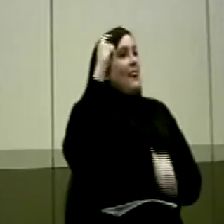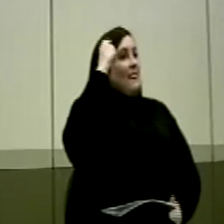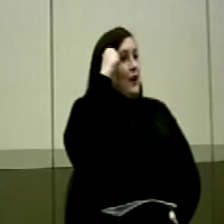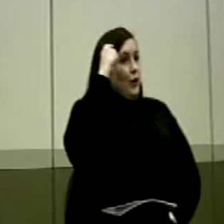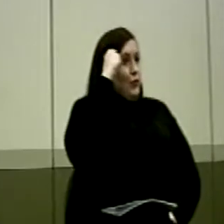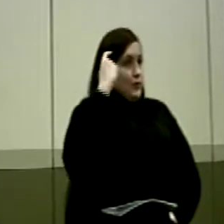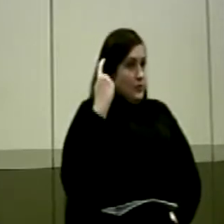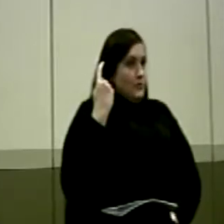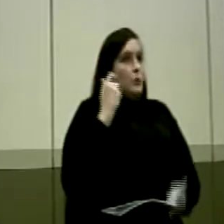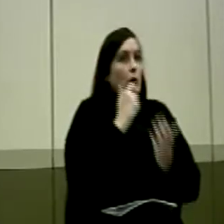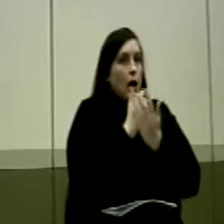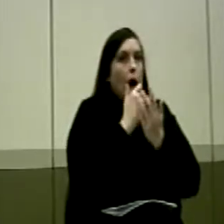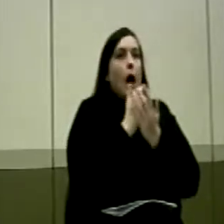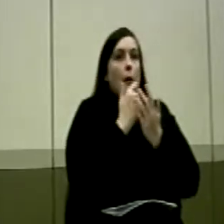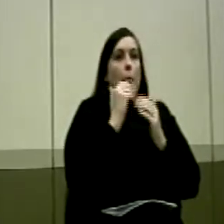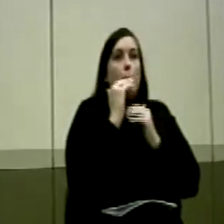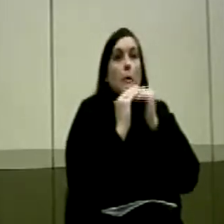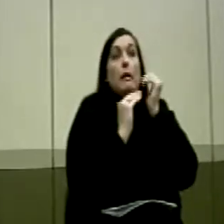Now,